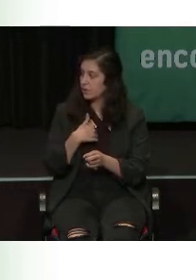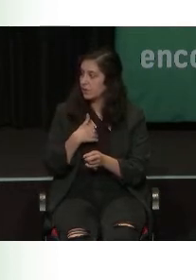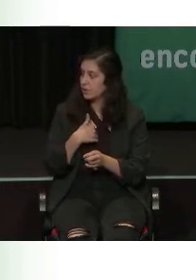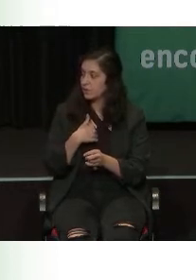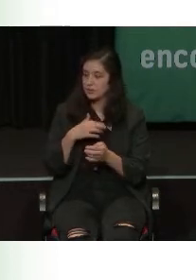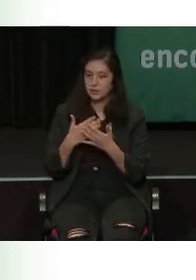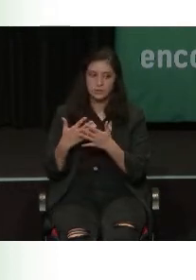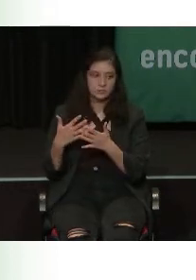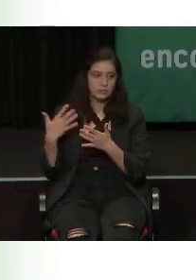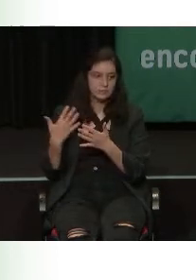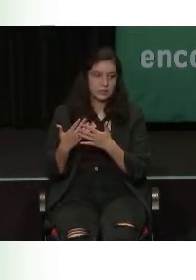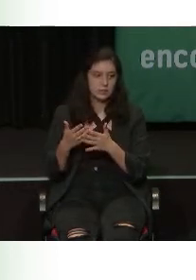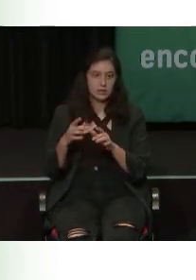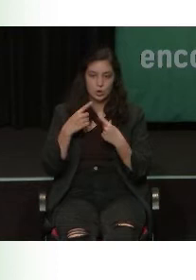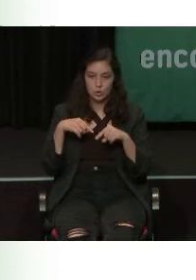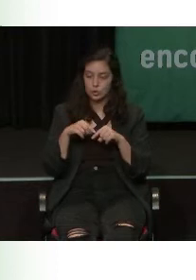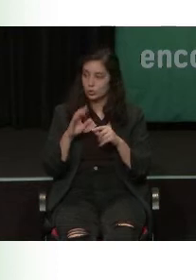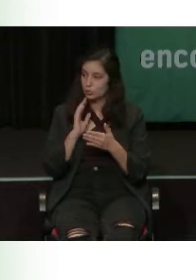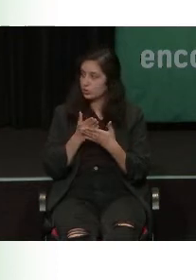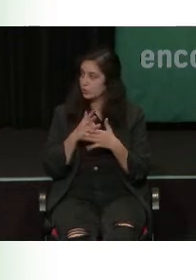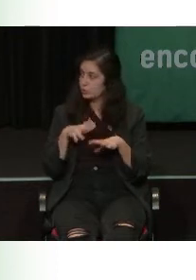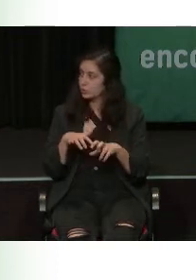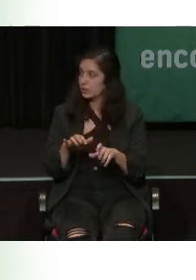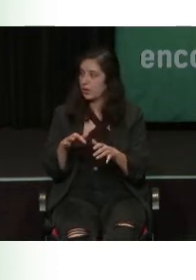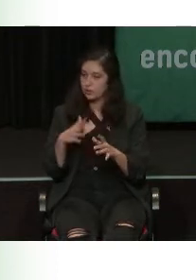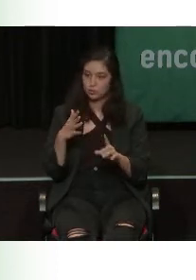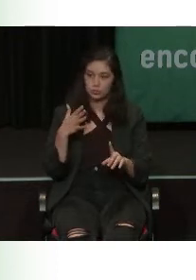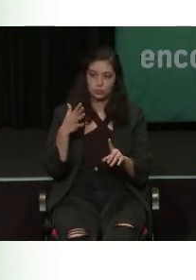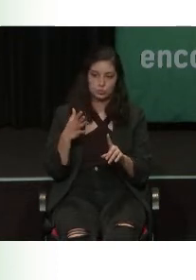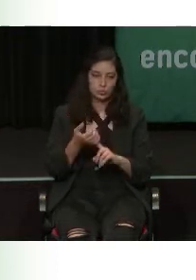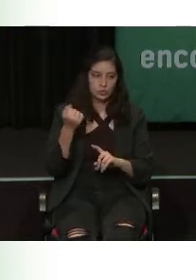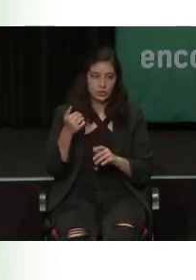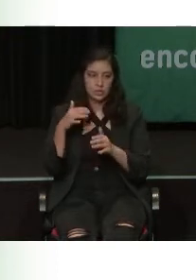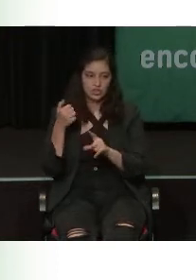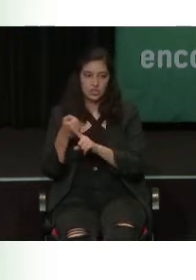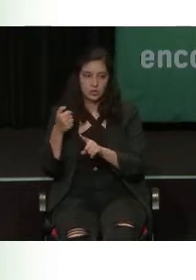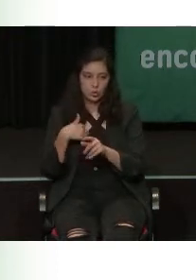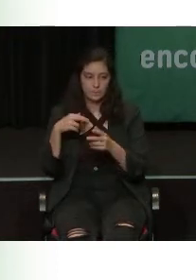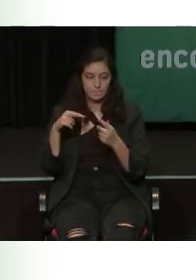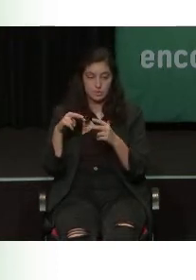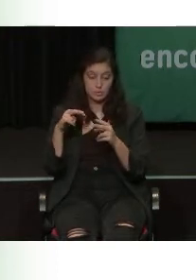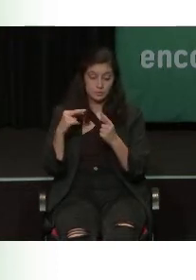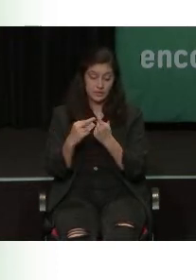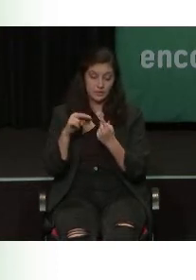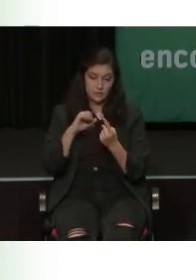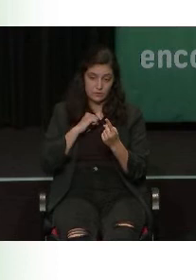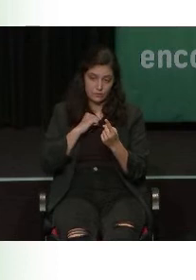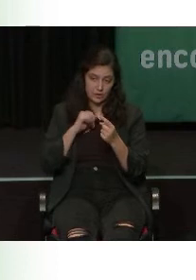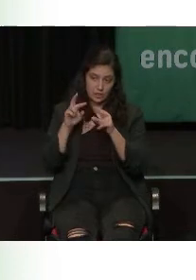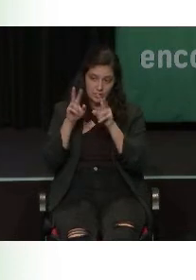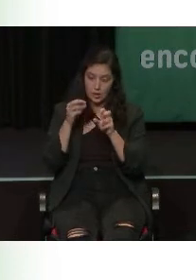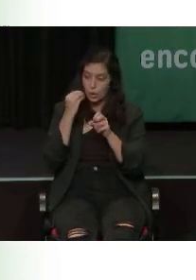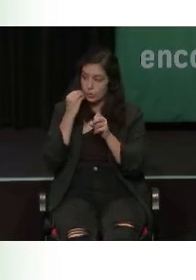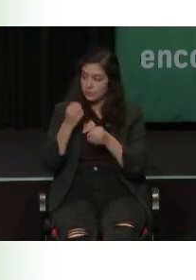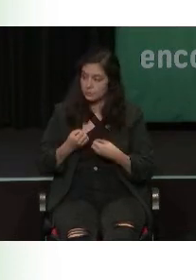us here for this last session, cancer, its successes and challenges, and have my own perspective on the topic and a bit of our